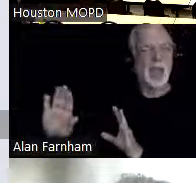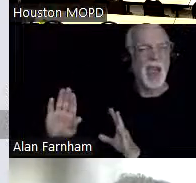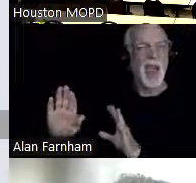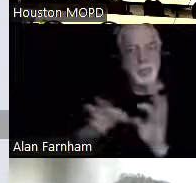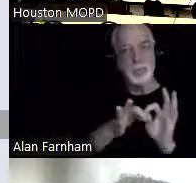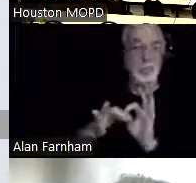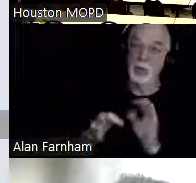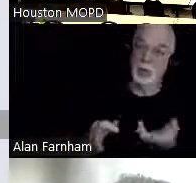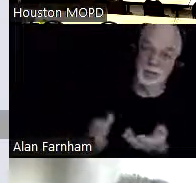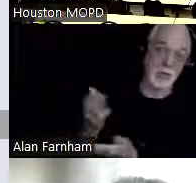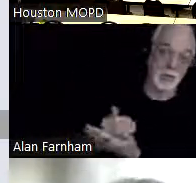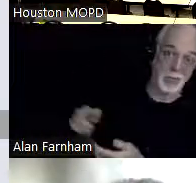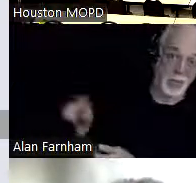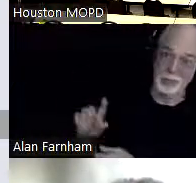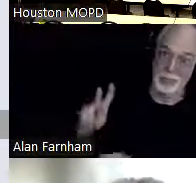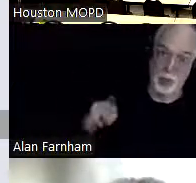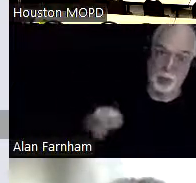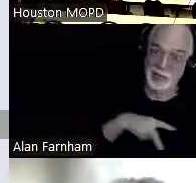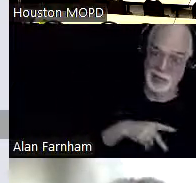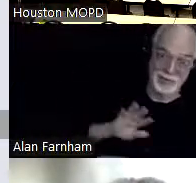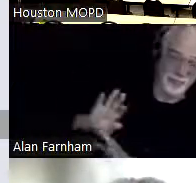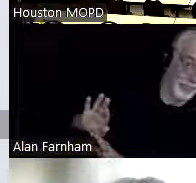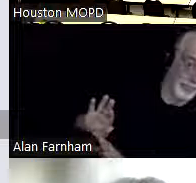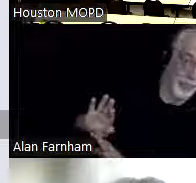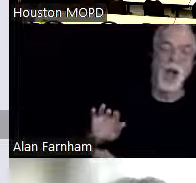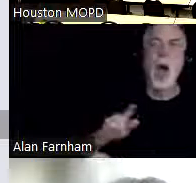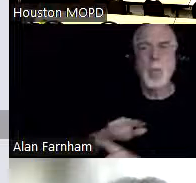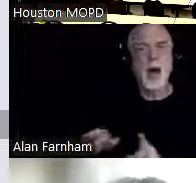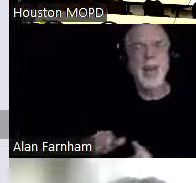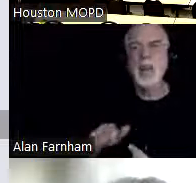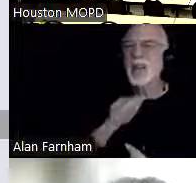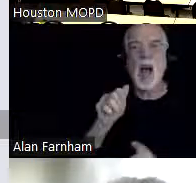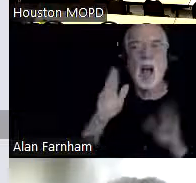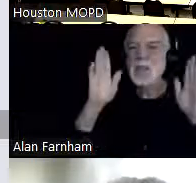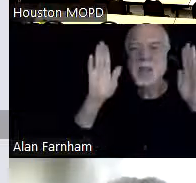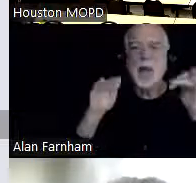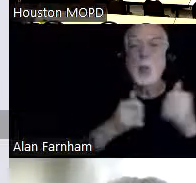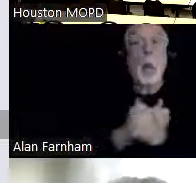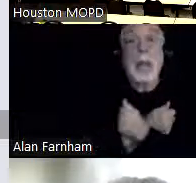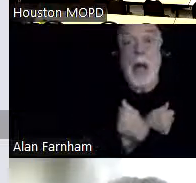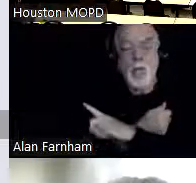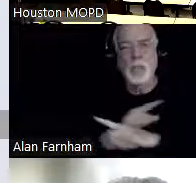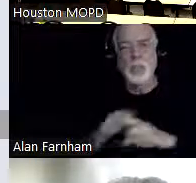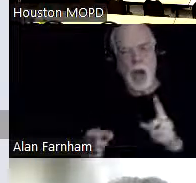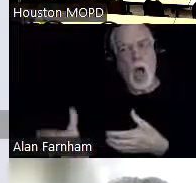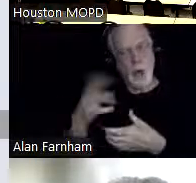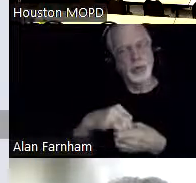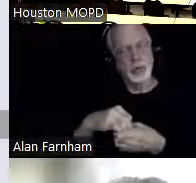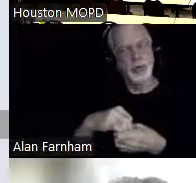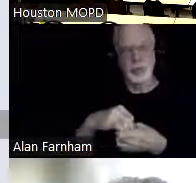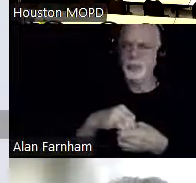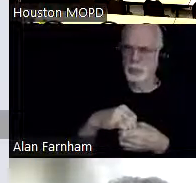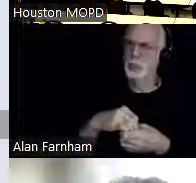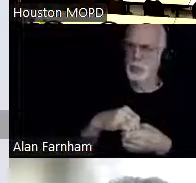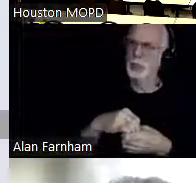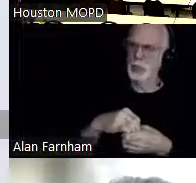great personality. You may not be accepted, but you need to be included. You have a right to be included. And